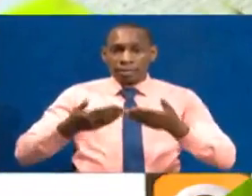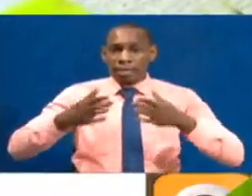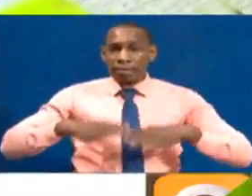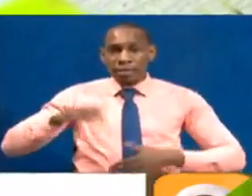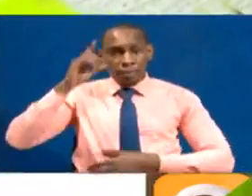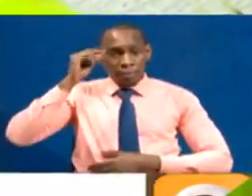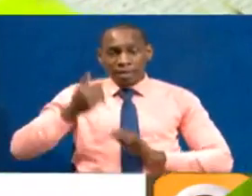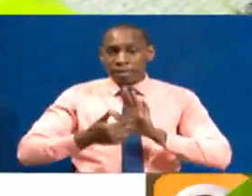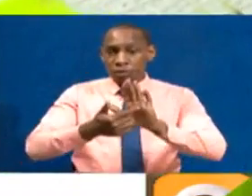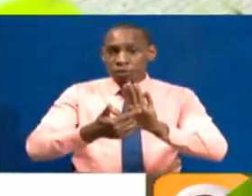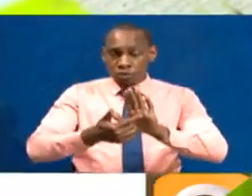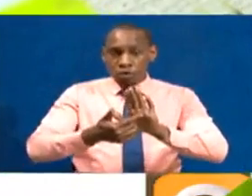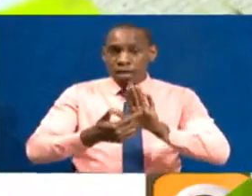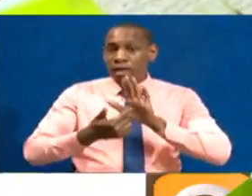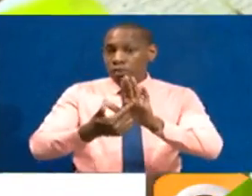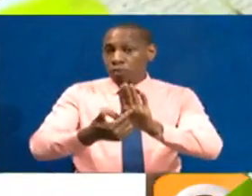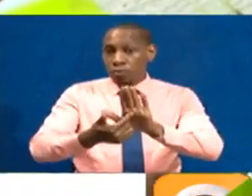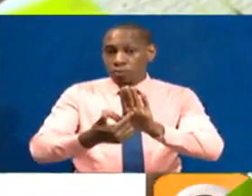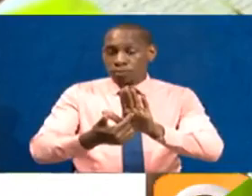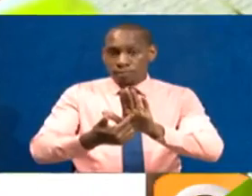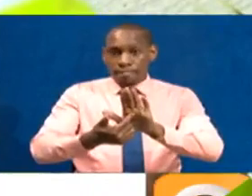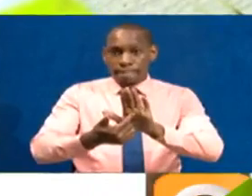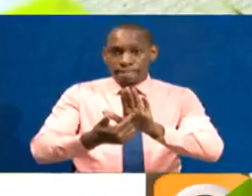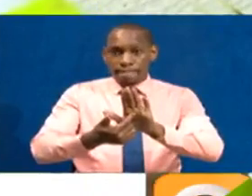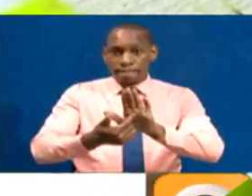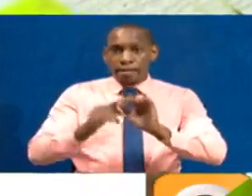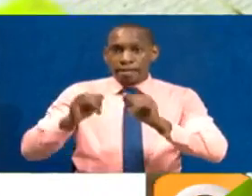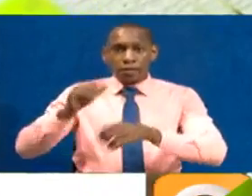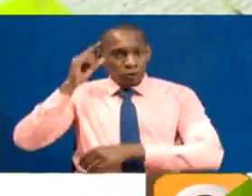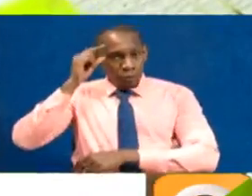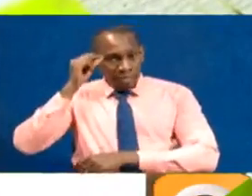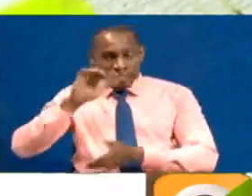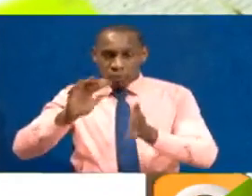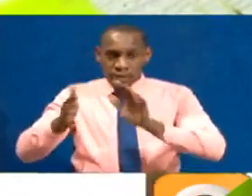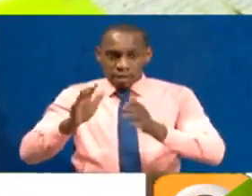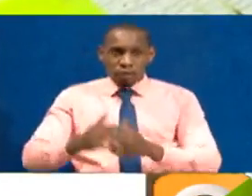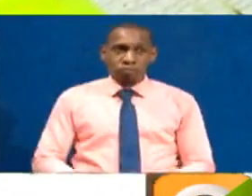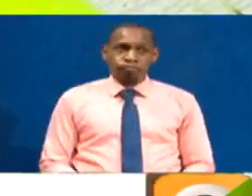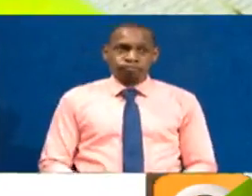Mombasa an indication or a show of what a new Mombasa should look like.